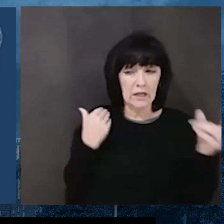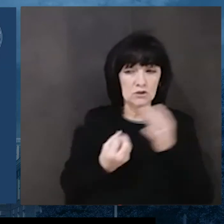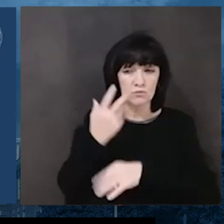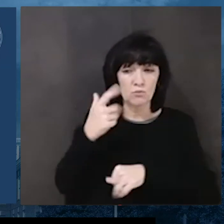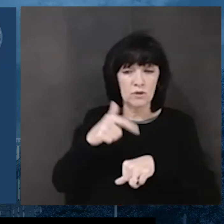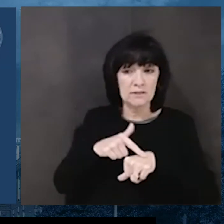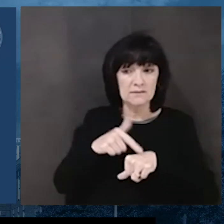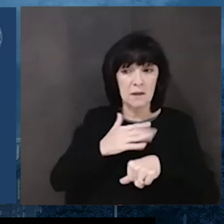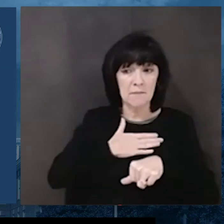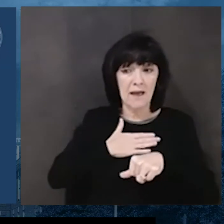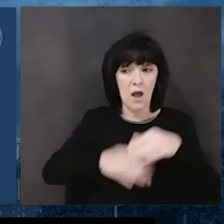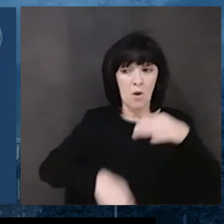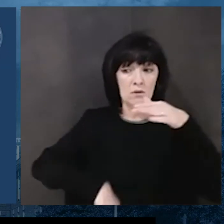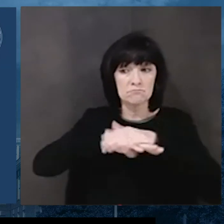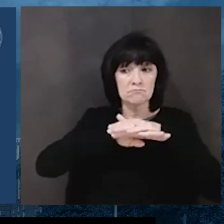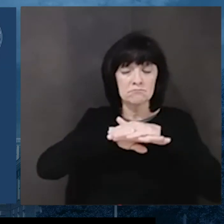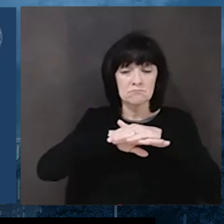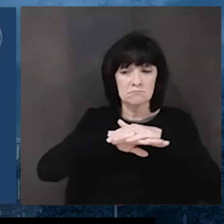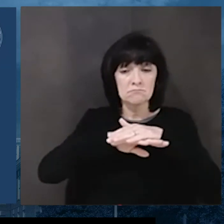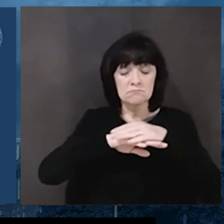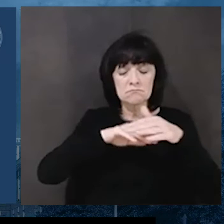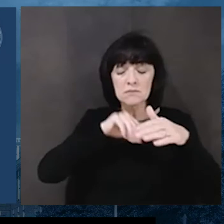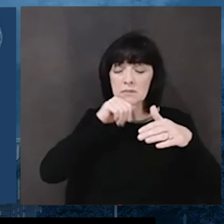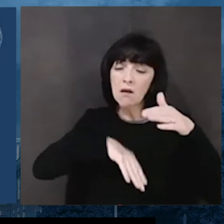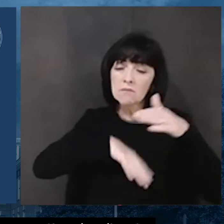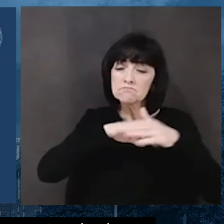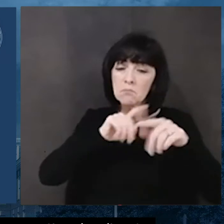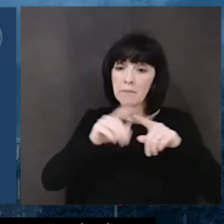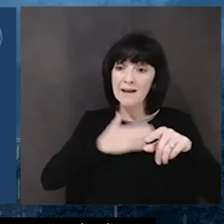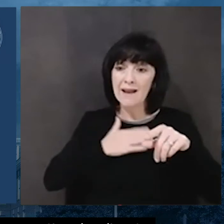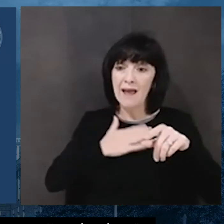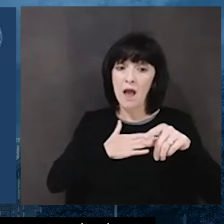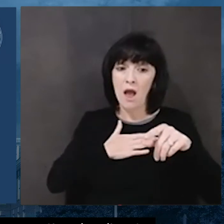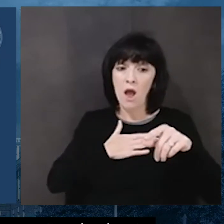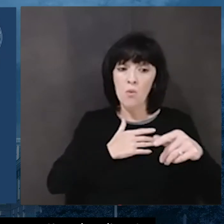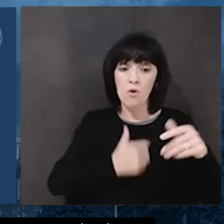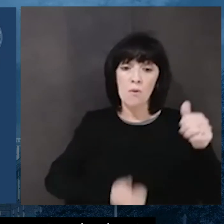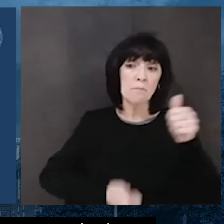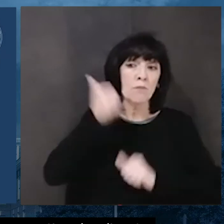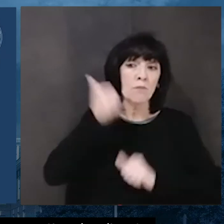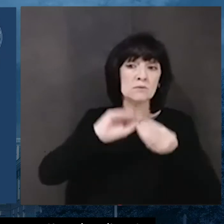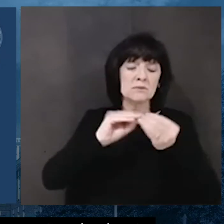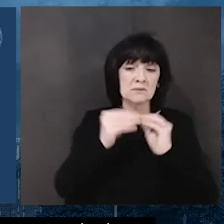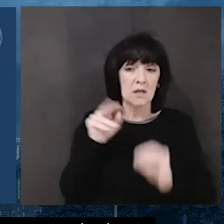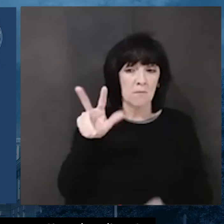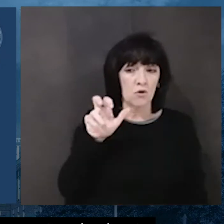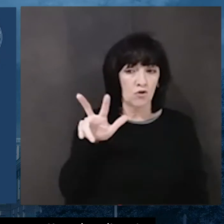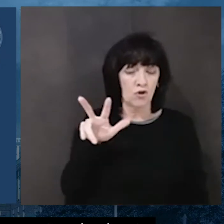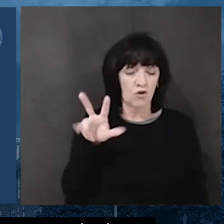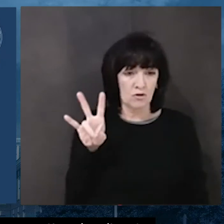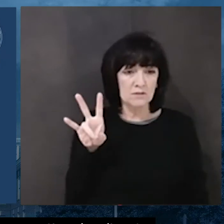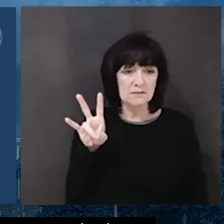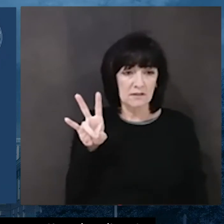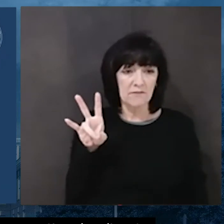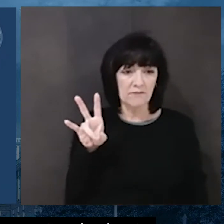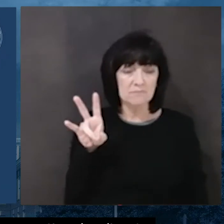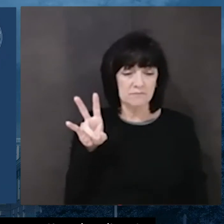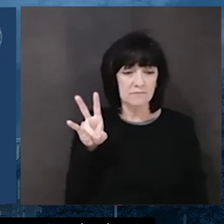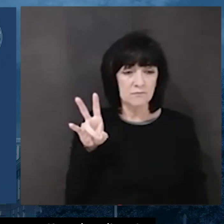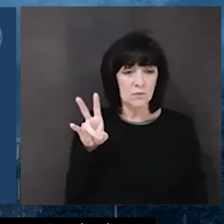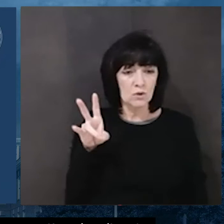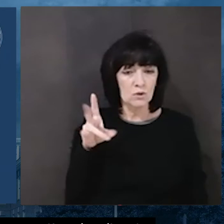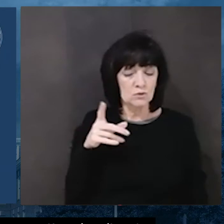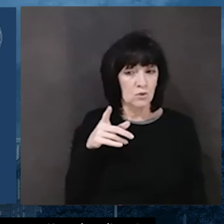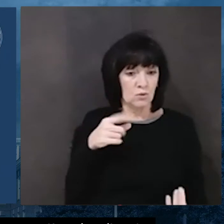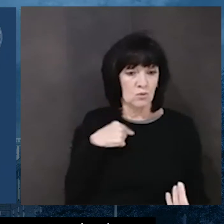end of April. And we had accelerated up to that within a couple weeks time. We had gone